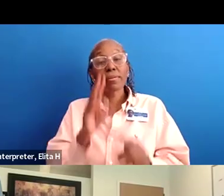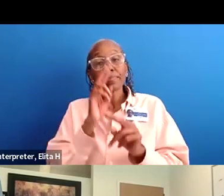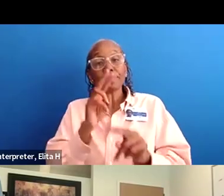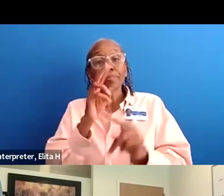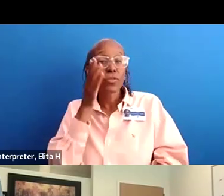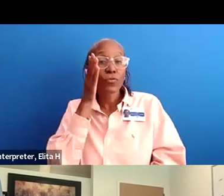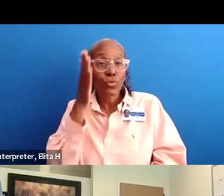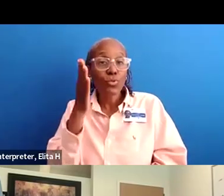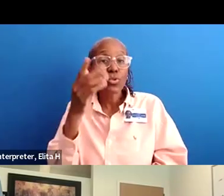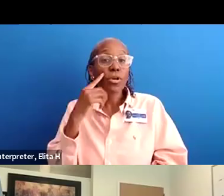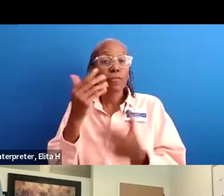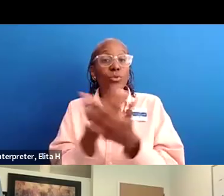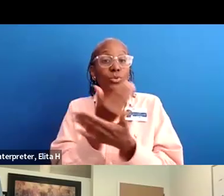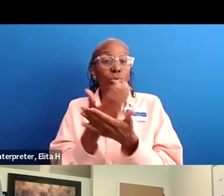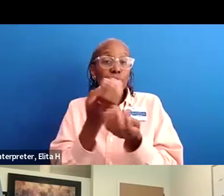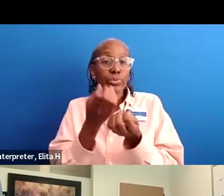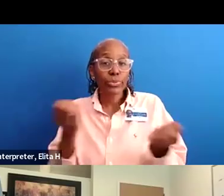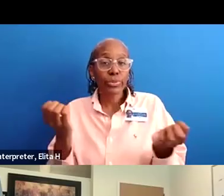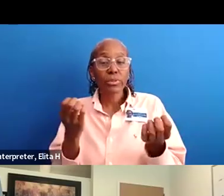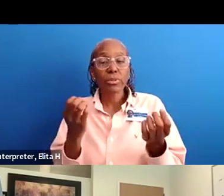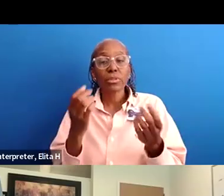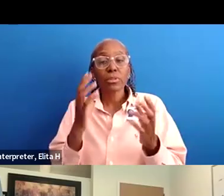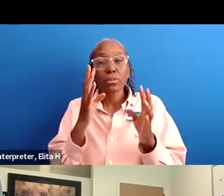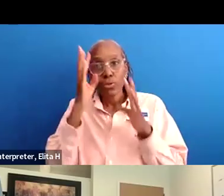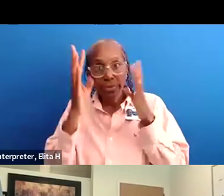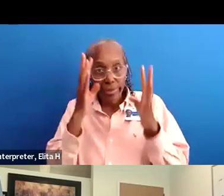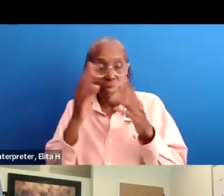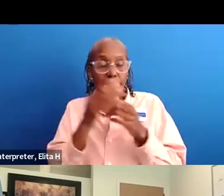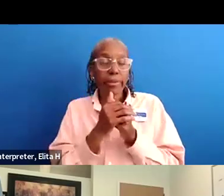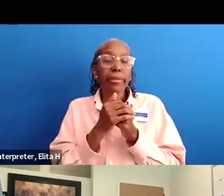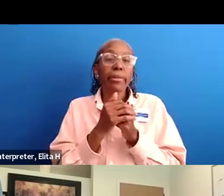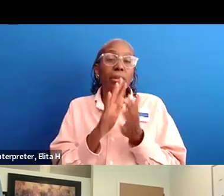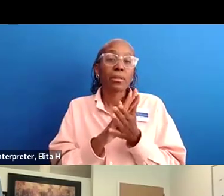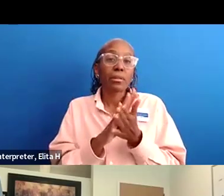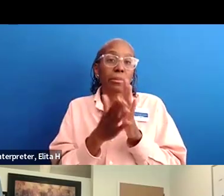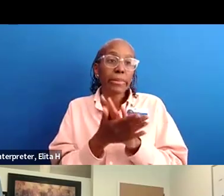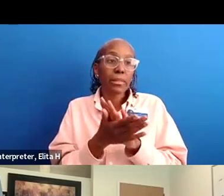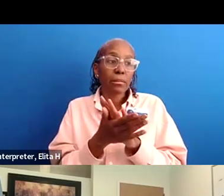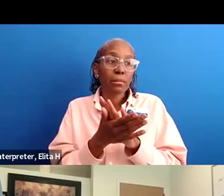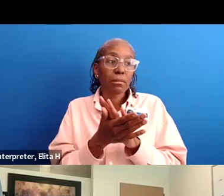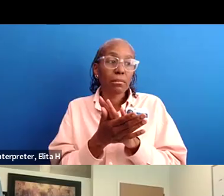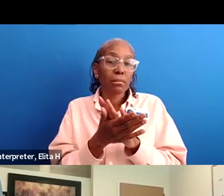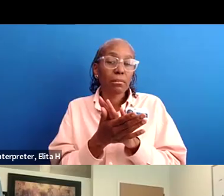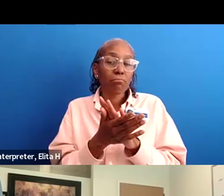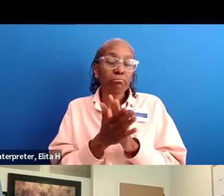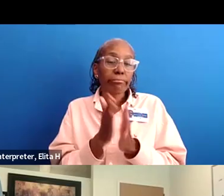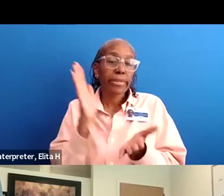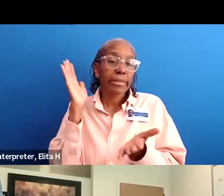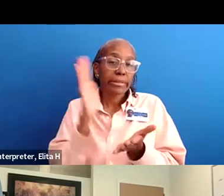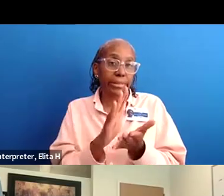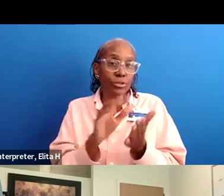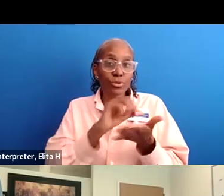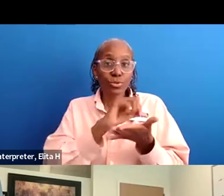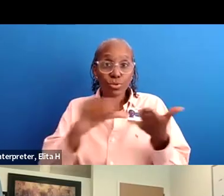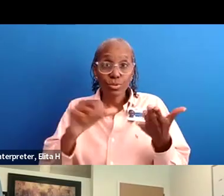future of new devices being created, and to really minimize some of the surgical risk